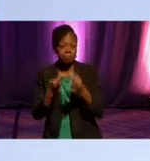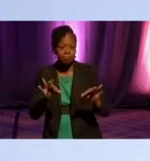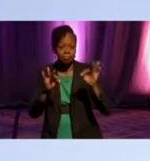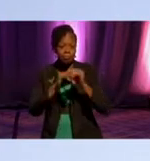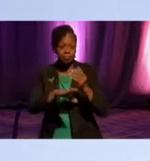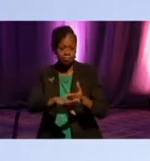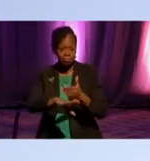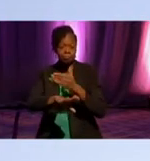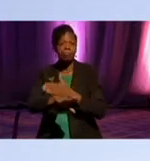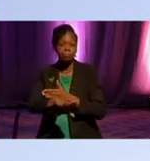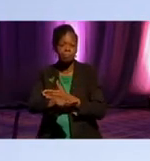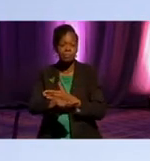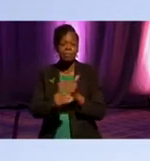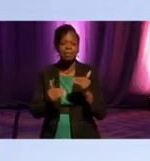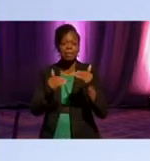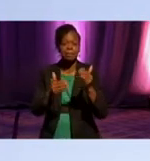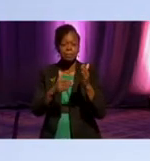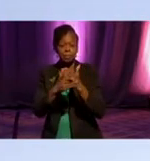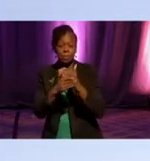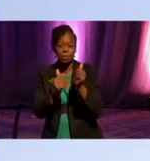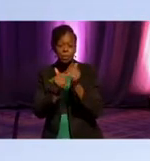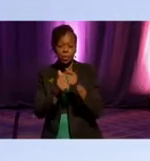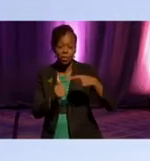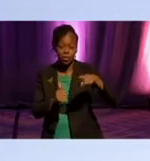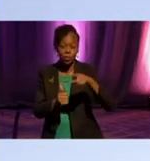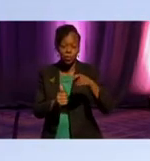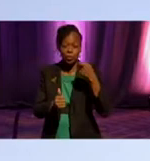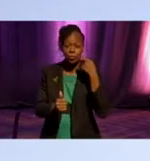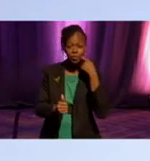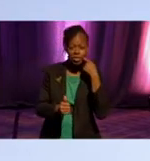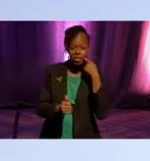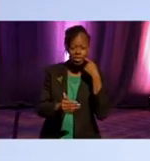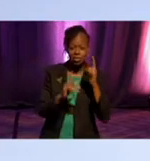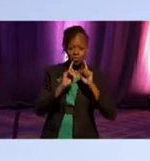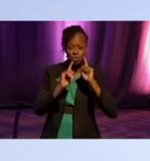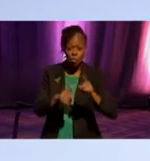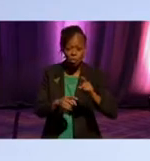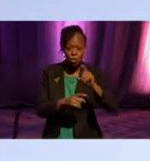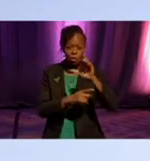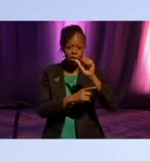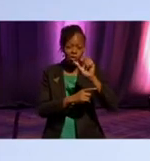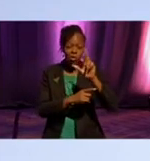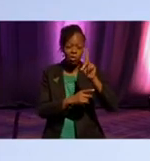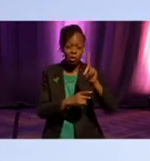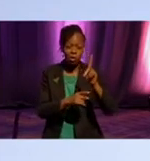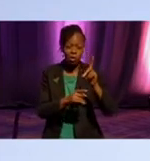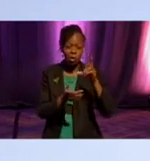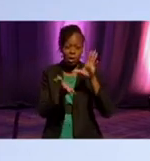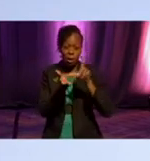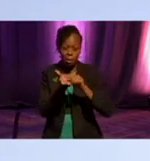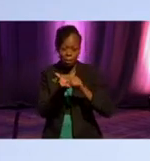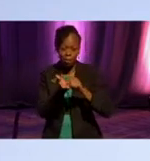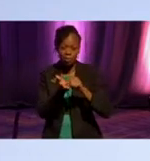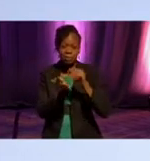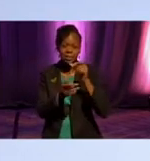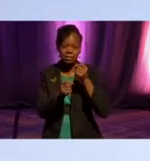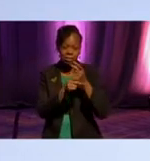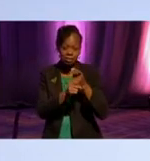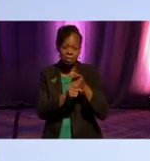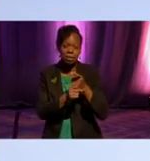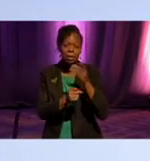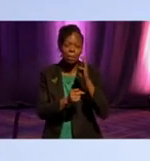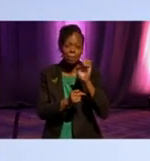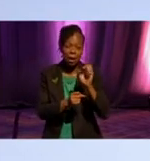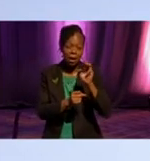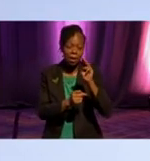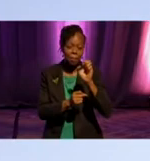with you the latest report that comes from the report card that is published by the March of Dimes annually, specifically